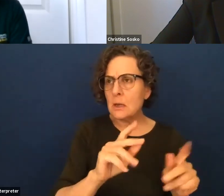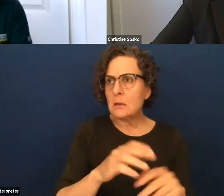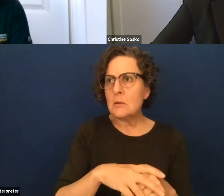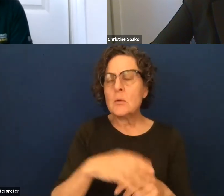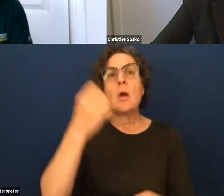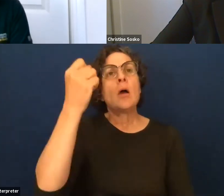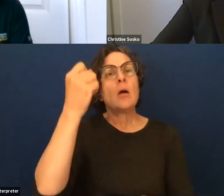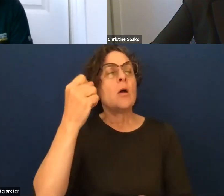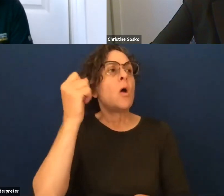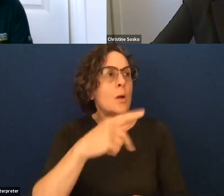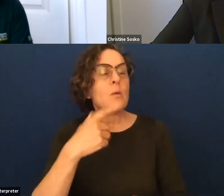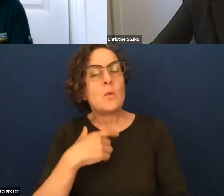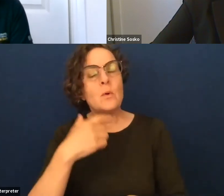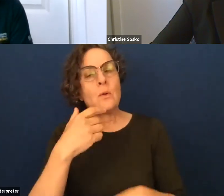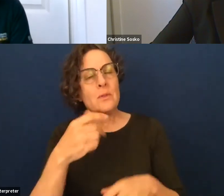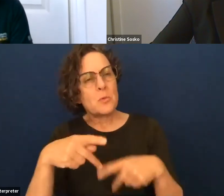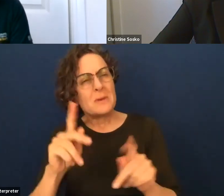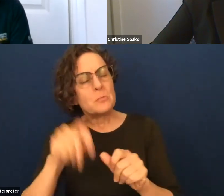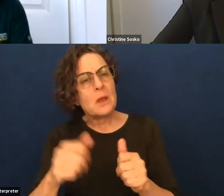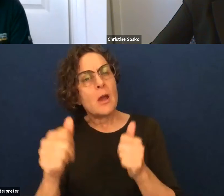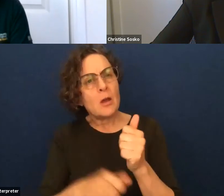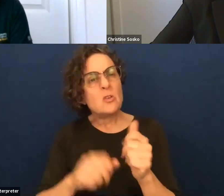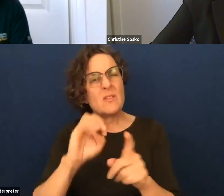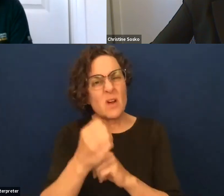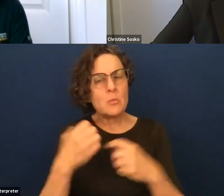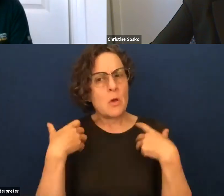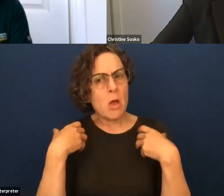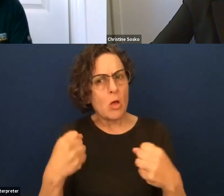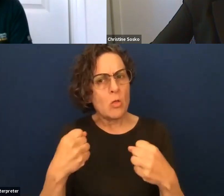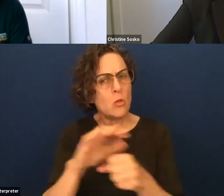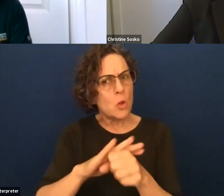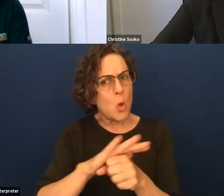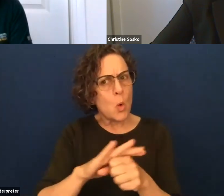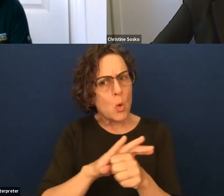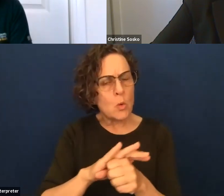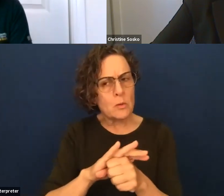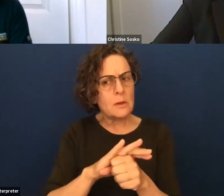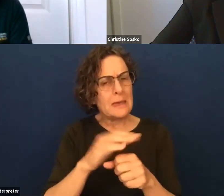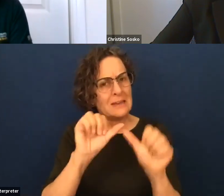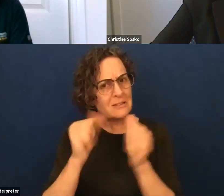Enforcement Agency. But are there any other certifications that they need, Christine?